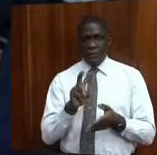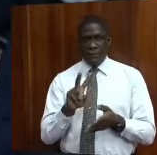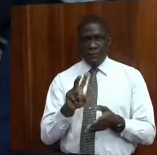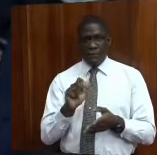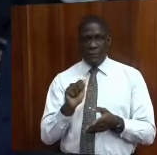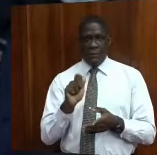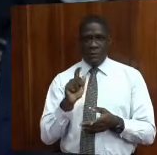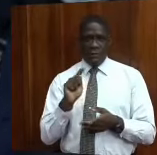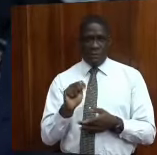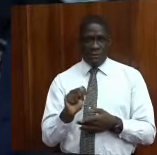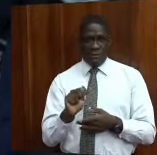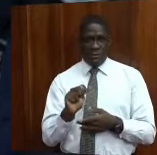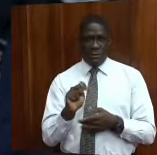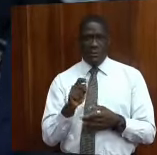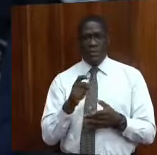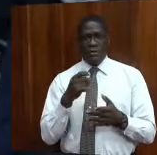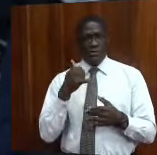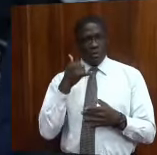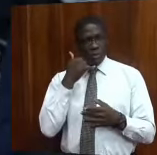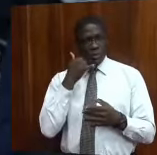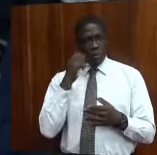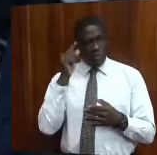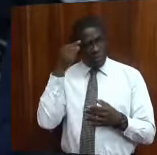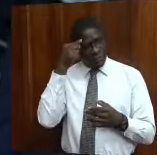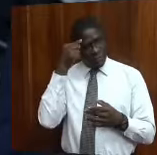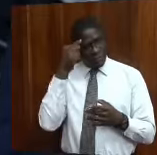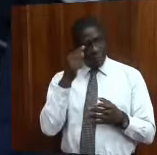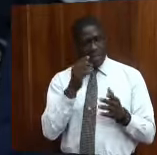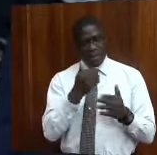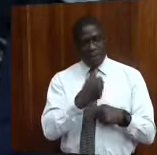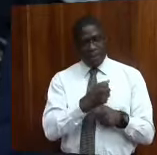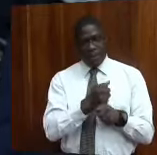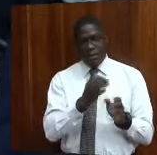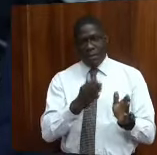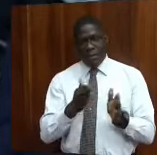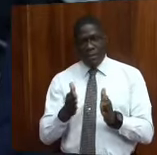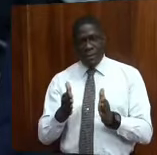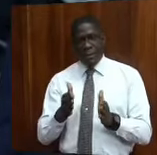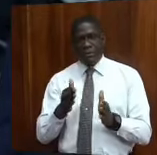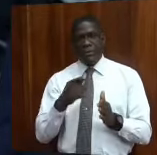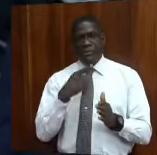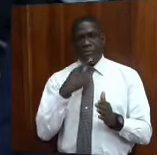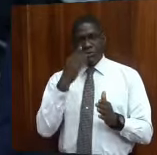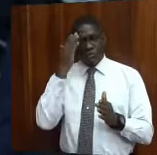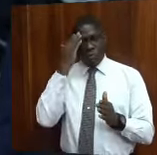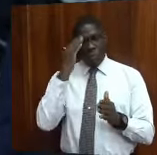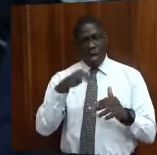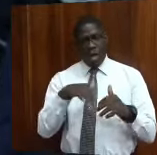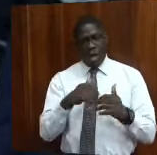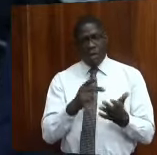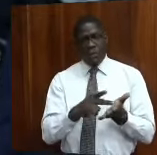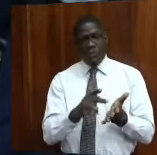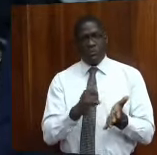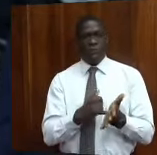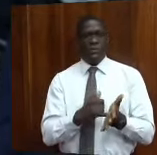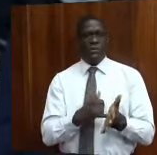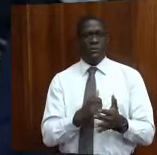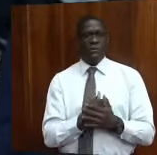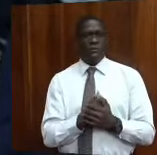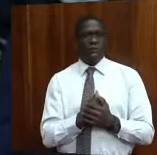Mr. Speaker, my government intends to overhaul the tax system to ensure greater efficiency in the collection of